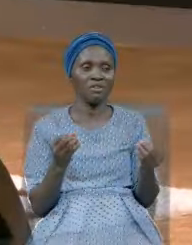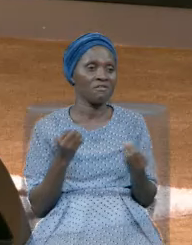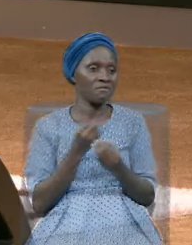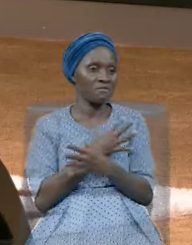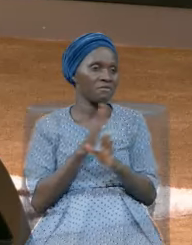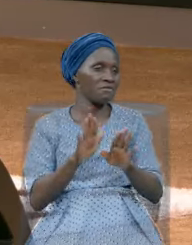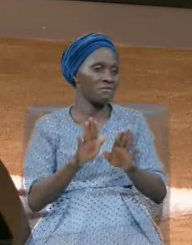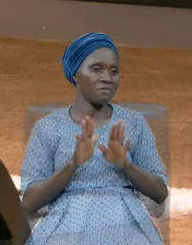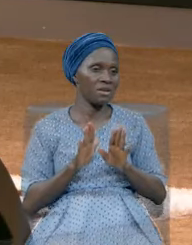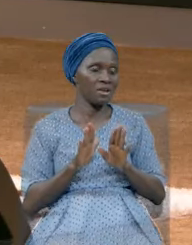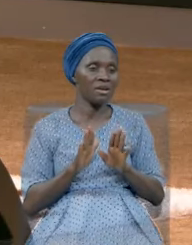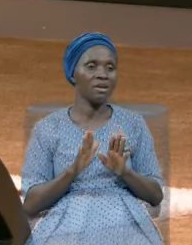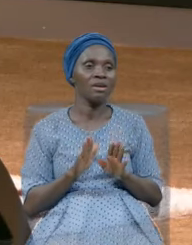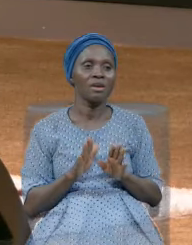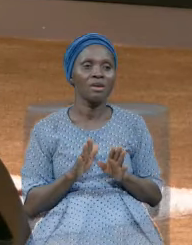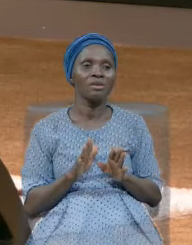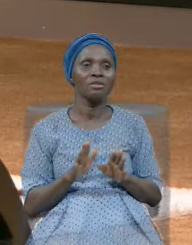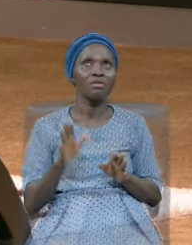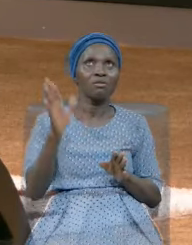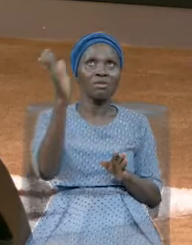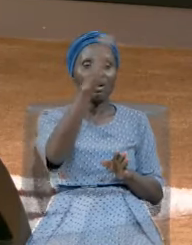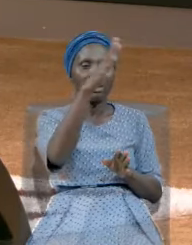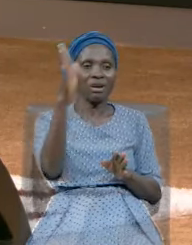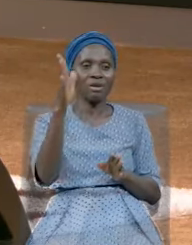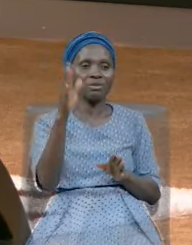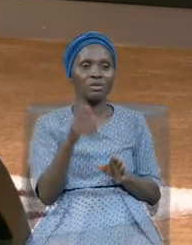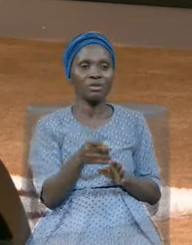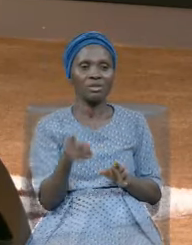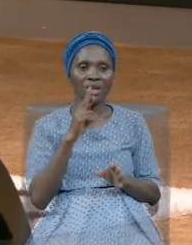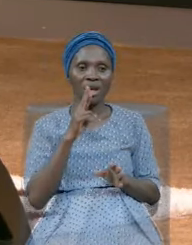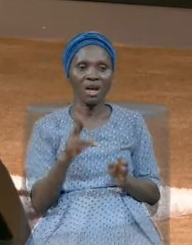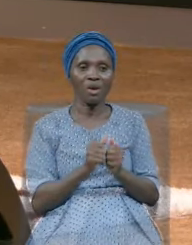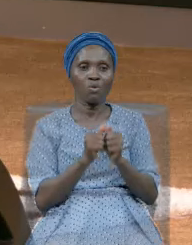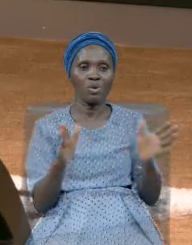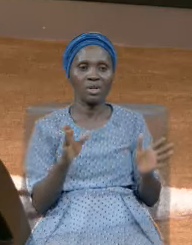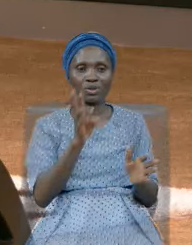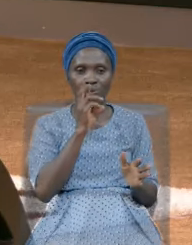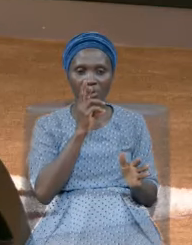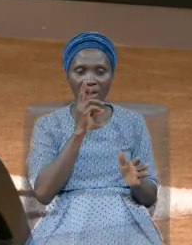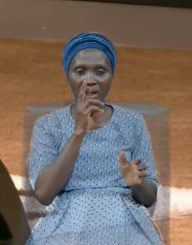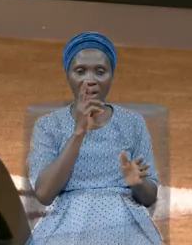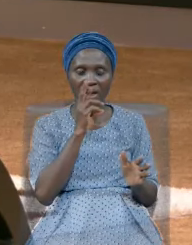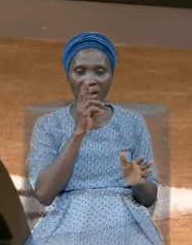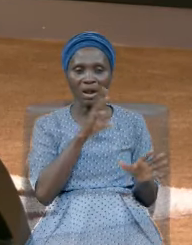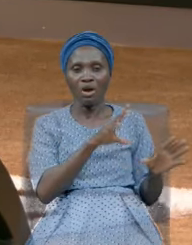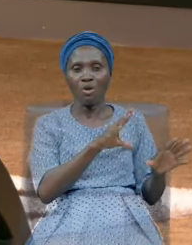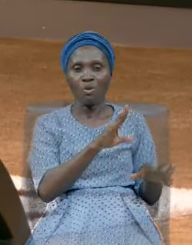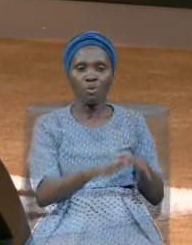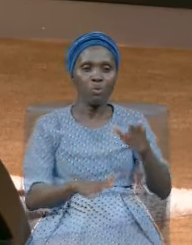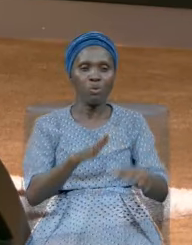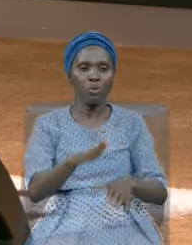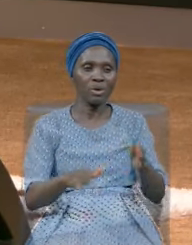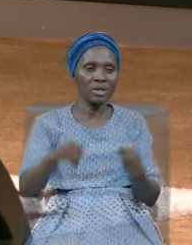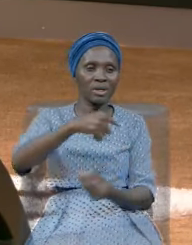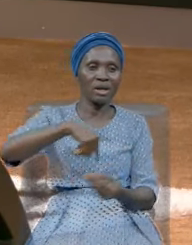water, carried about of winds, trees